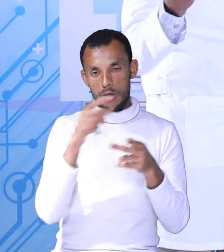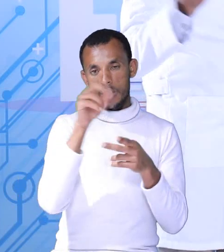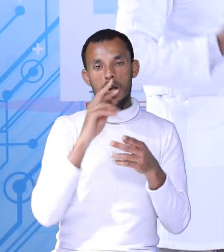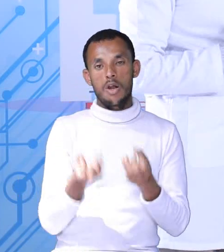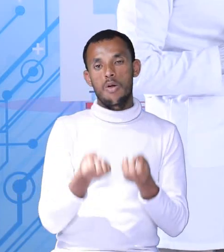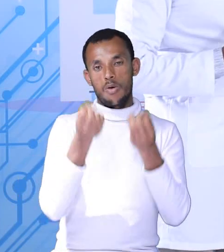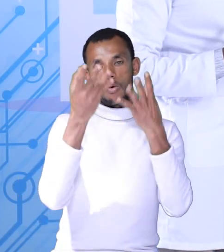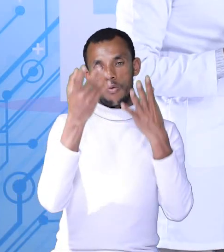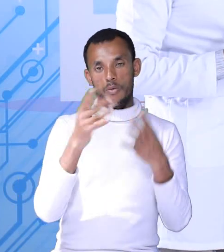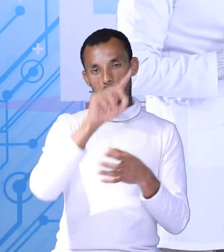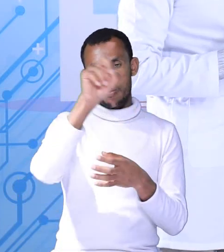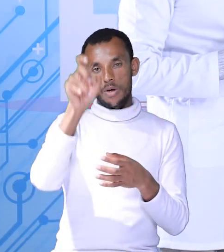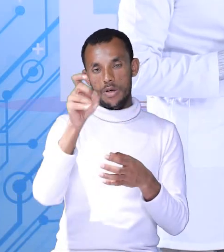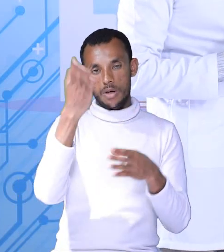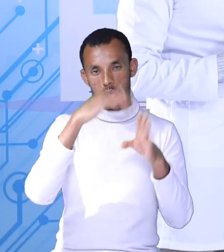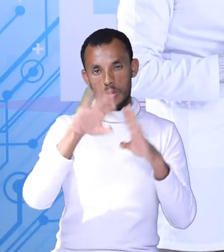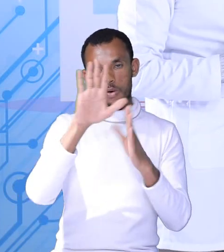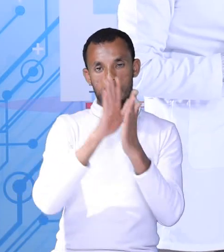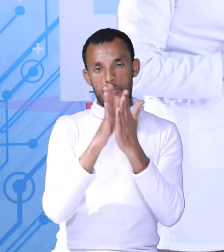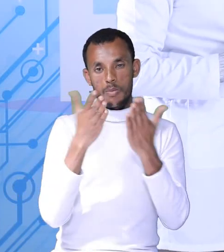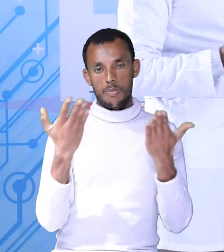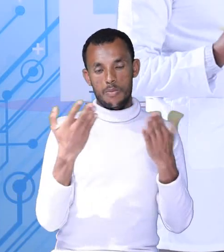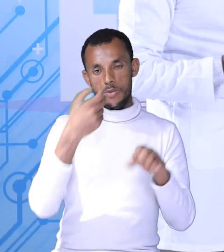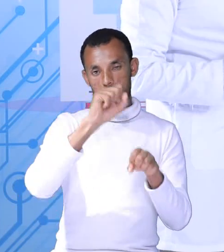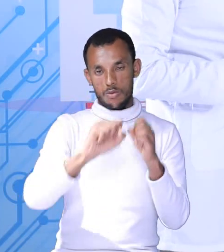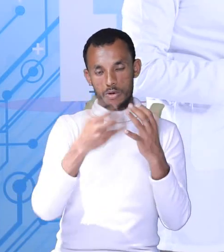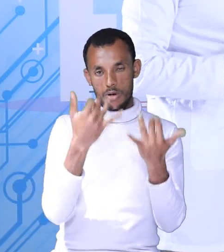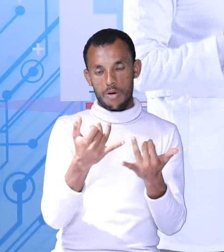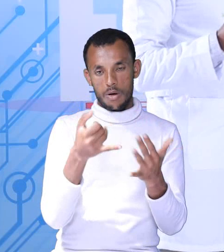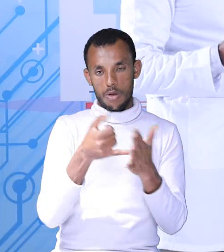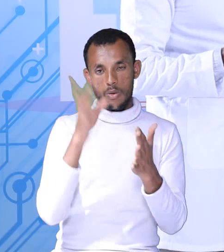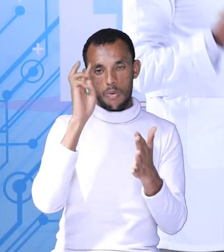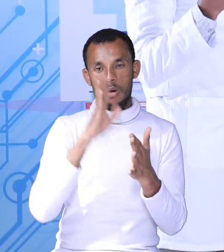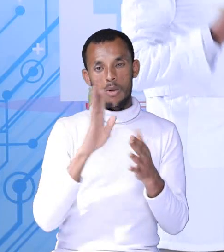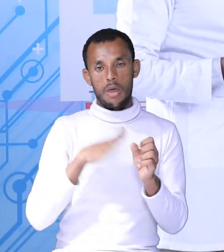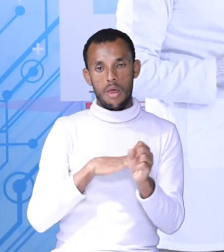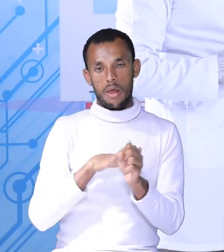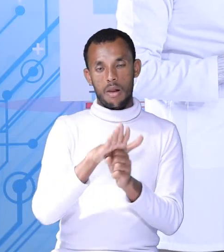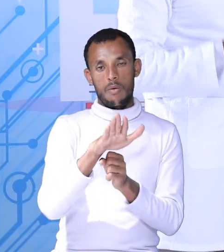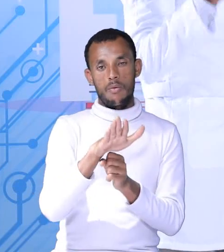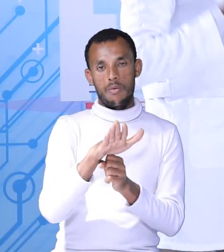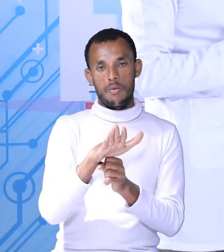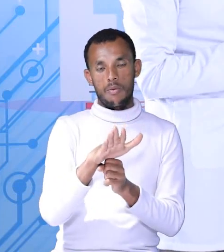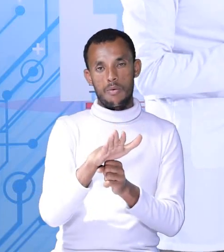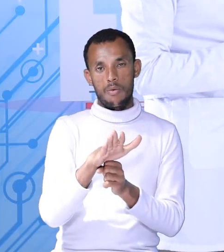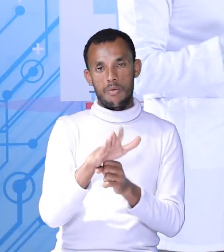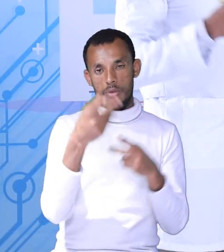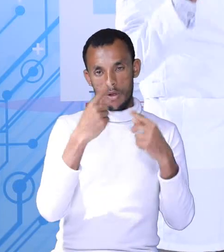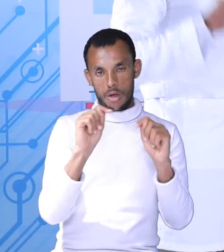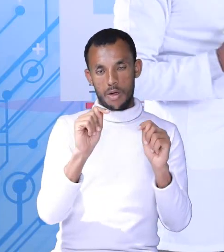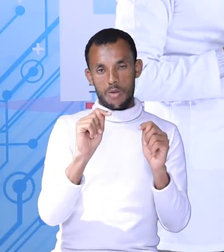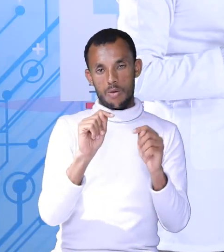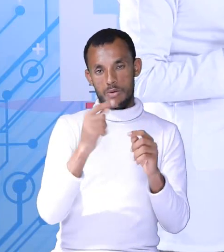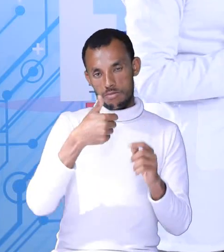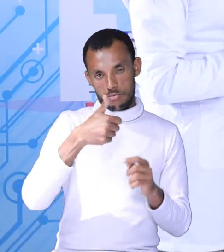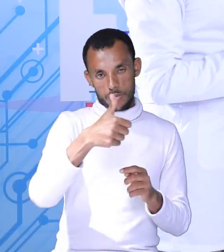lot of questions in your text. So for now, it will be enough. So try to do